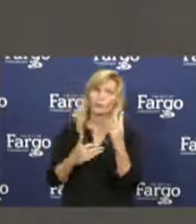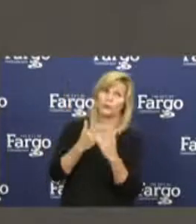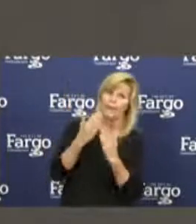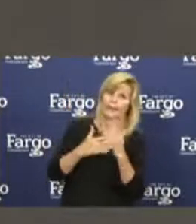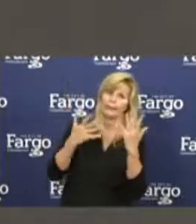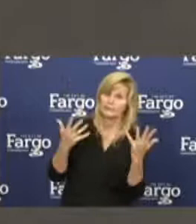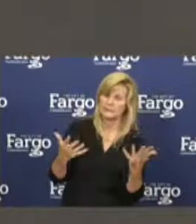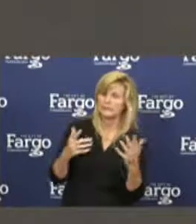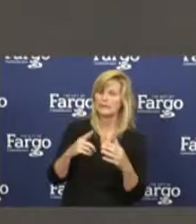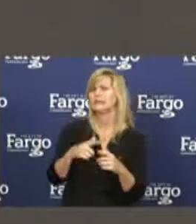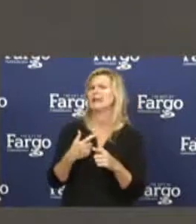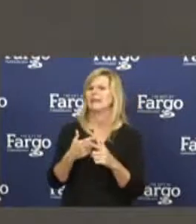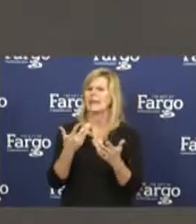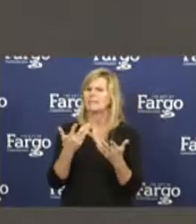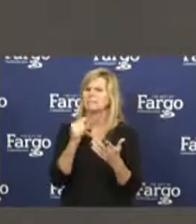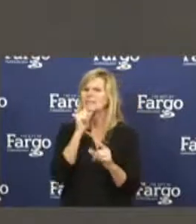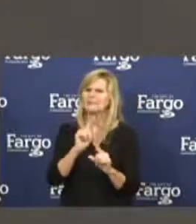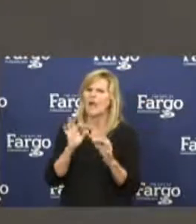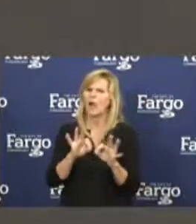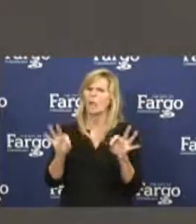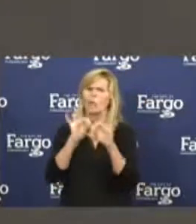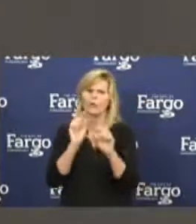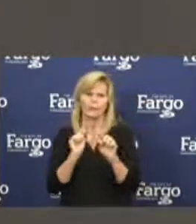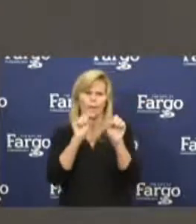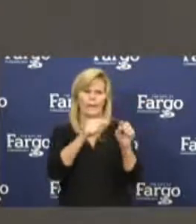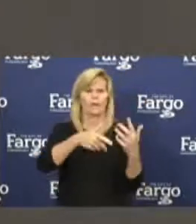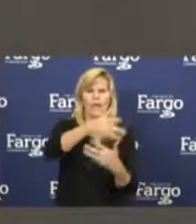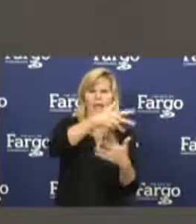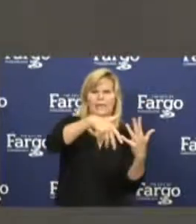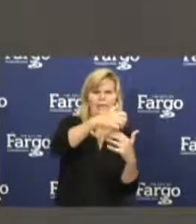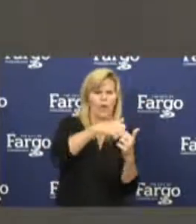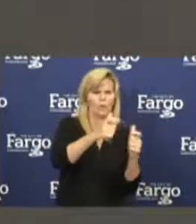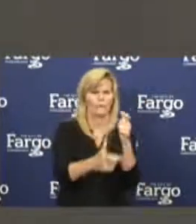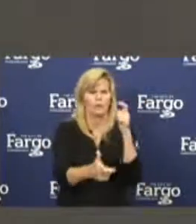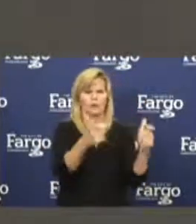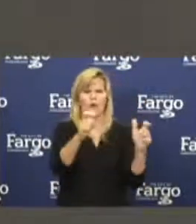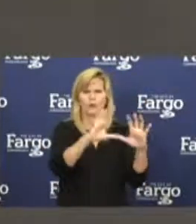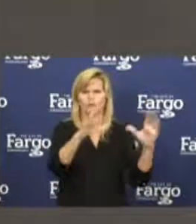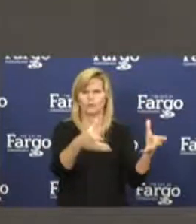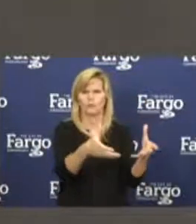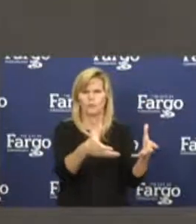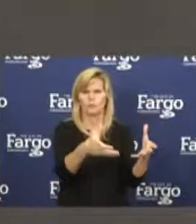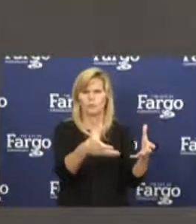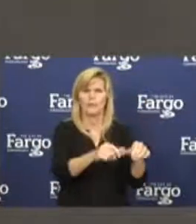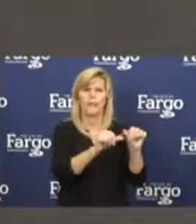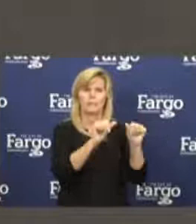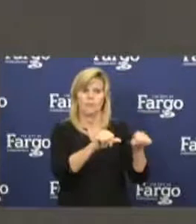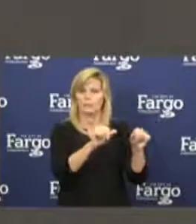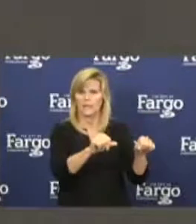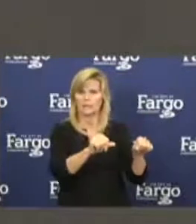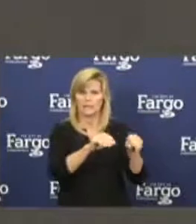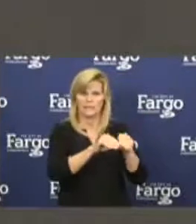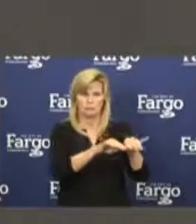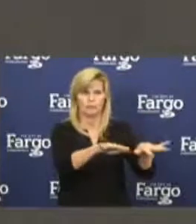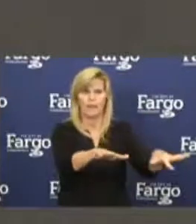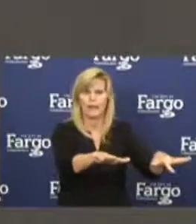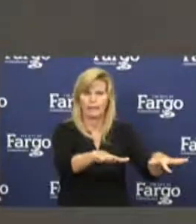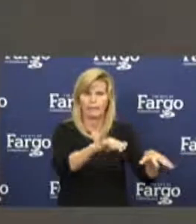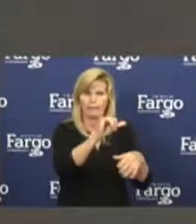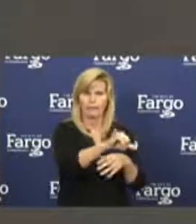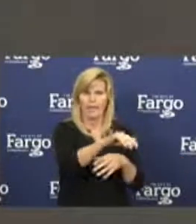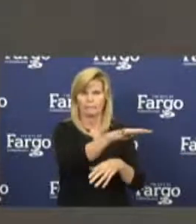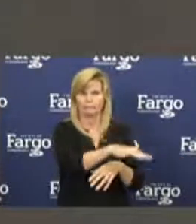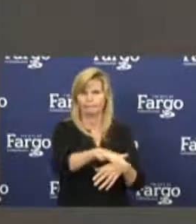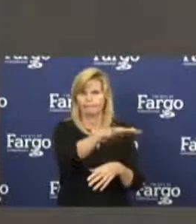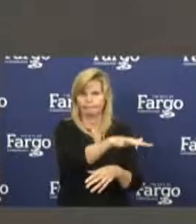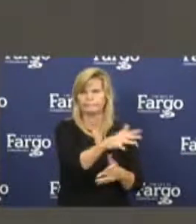now, then is it worth going out and hanging out in those large group settings and potentially having that many of